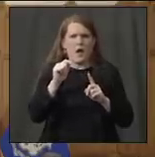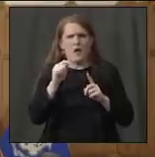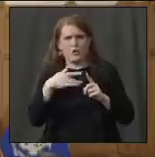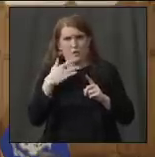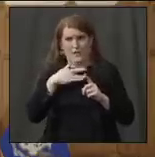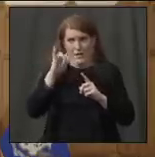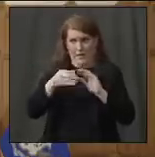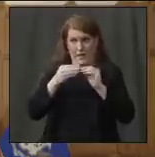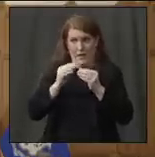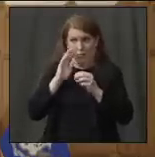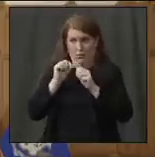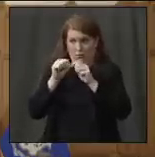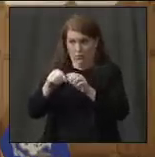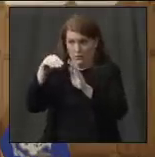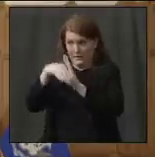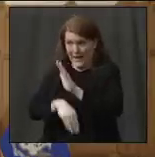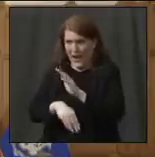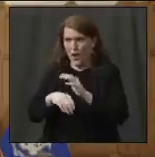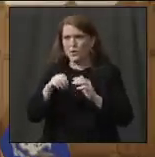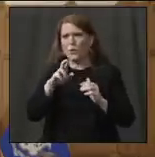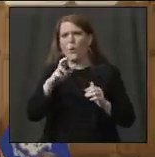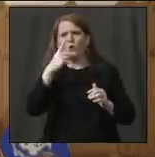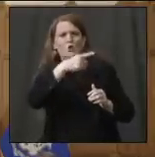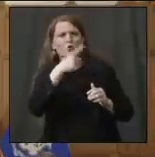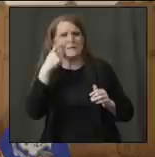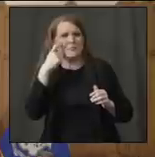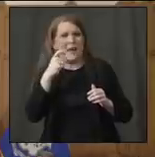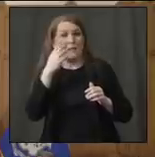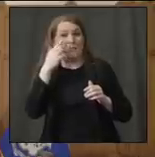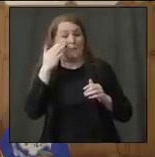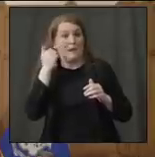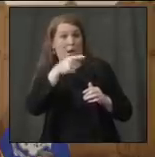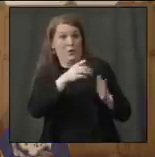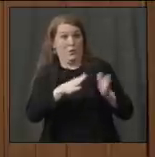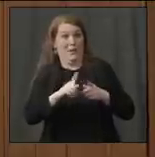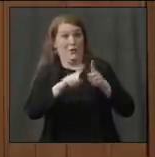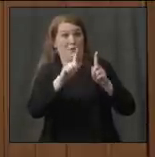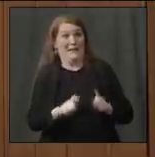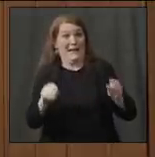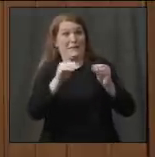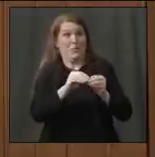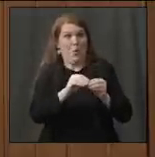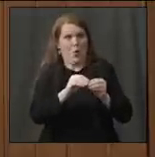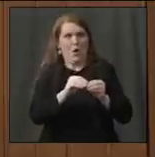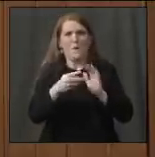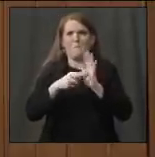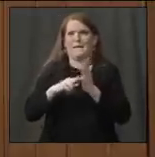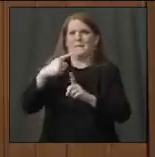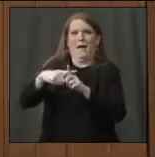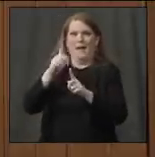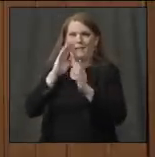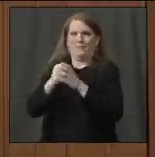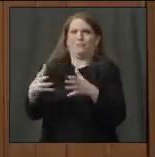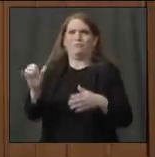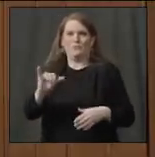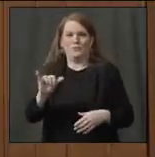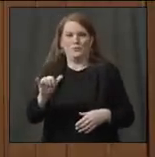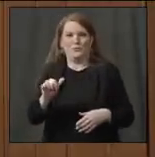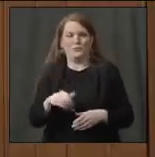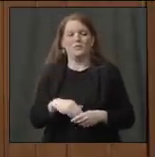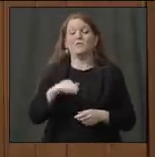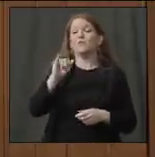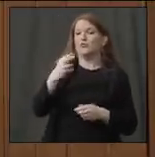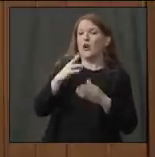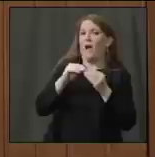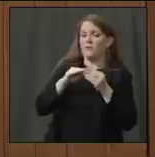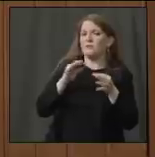increase positives, presumably? Yeah, it's more the latter, because as we've pointed out previously, and Dr. Carter and